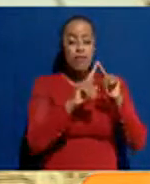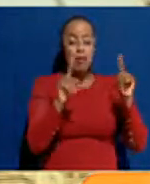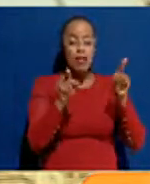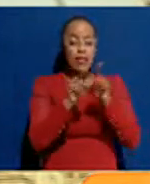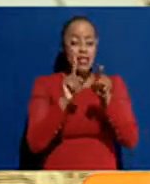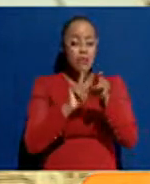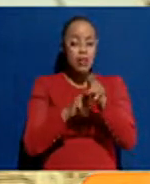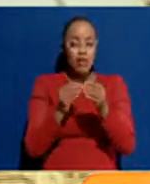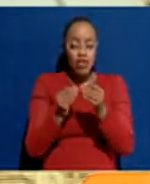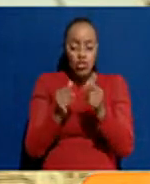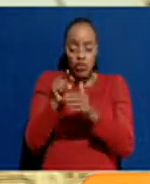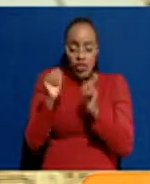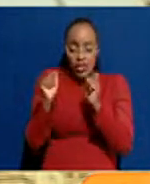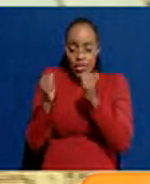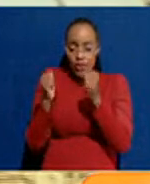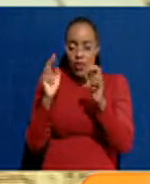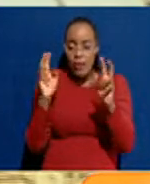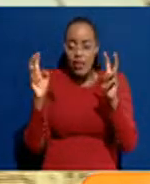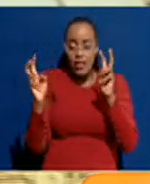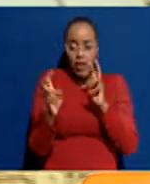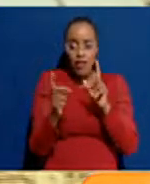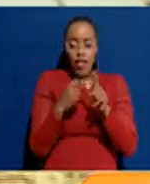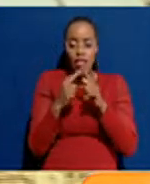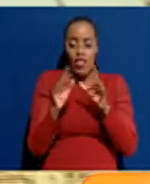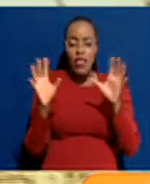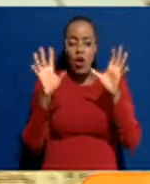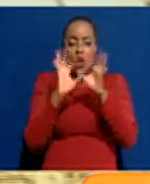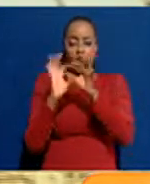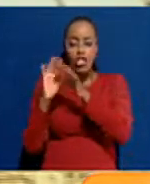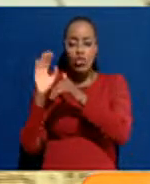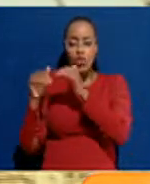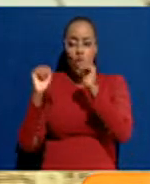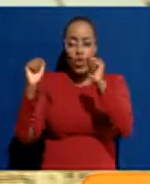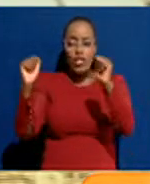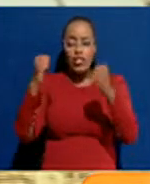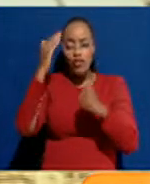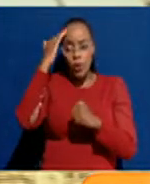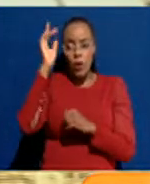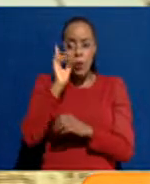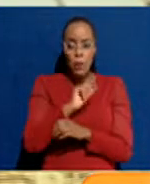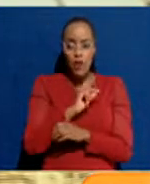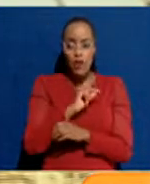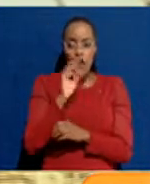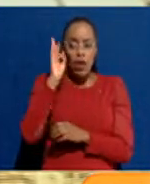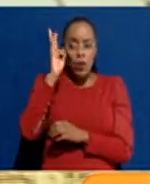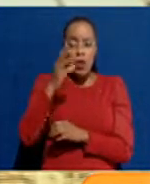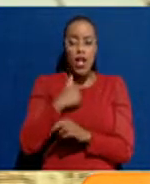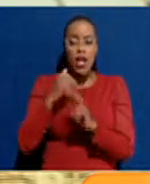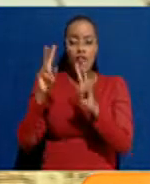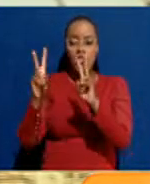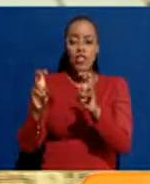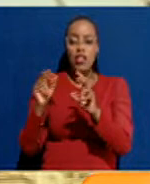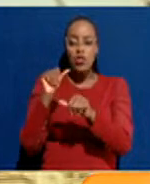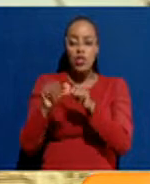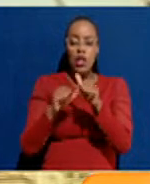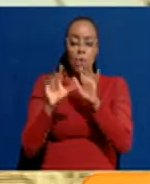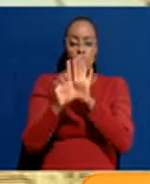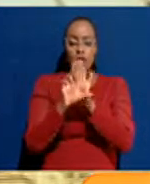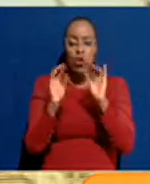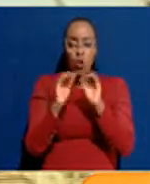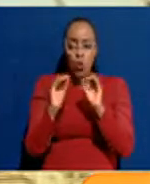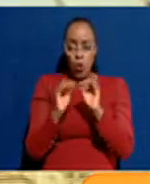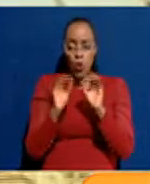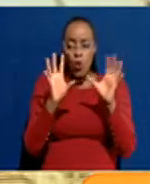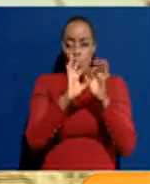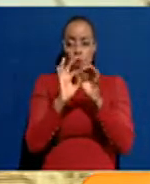we deal with the safety, ensuring that the connections are all safe, we also do know that we are going to stem the issue of illegal connections,